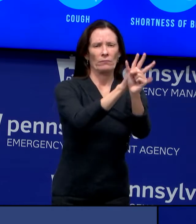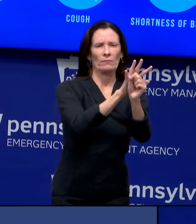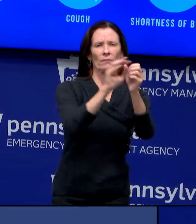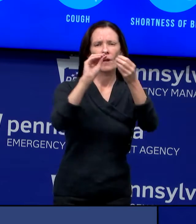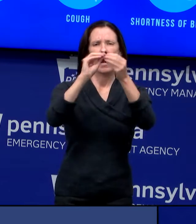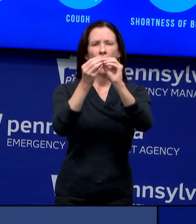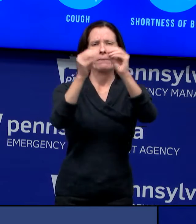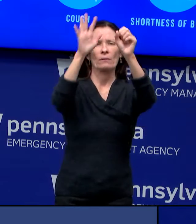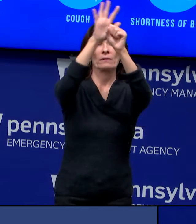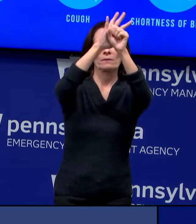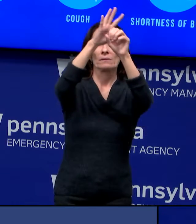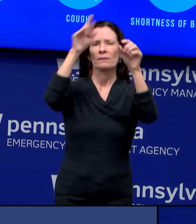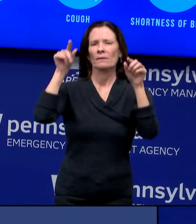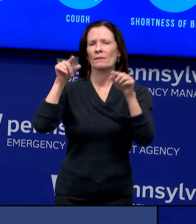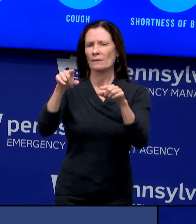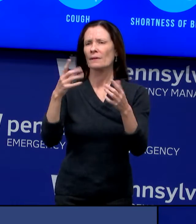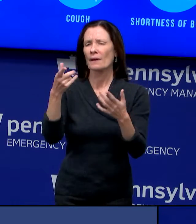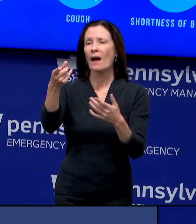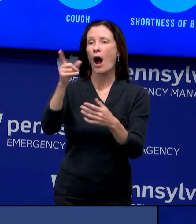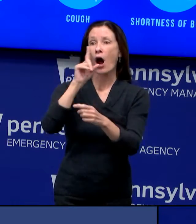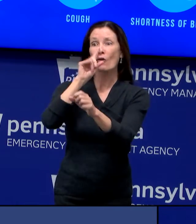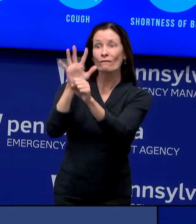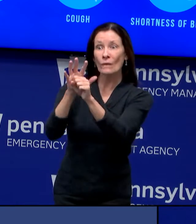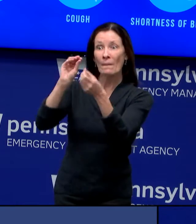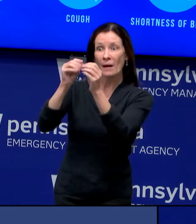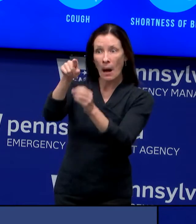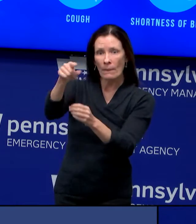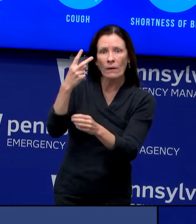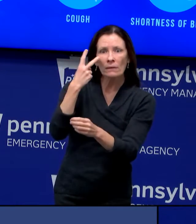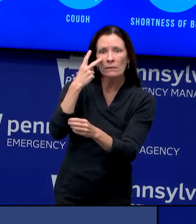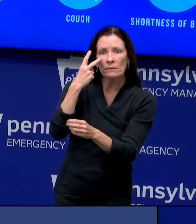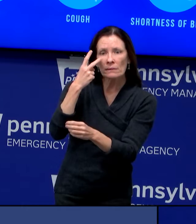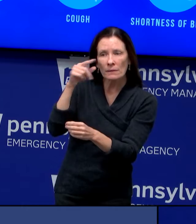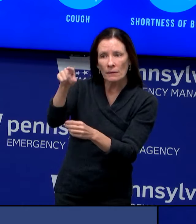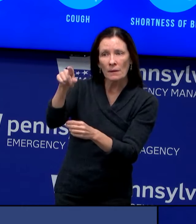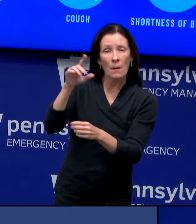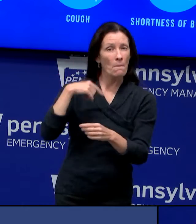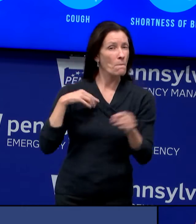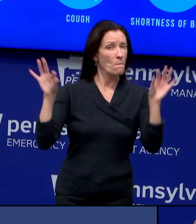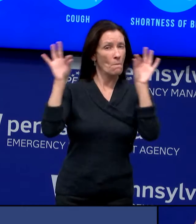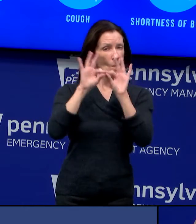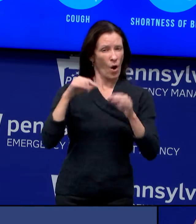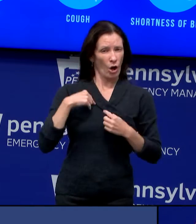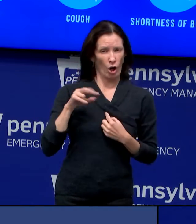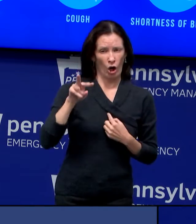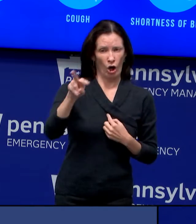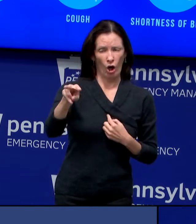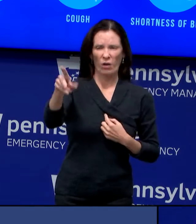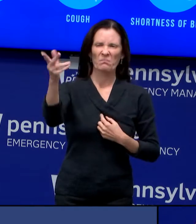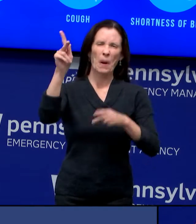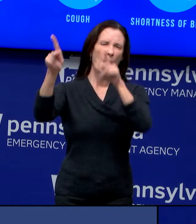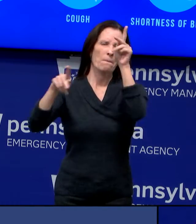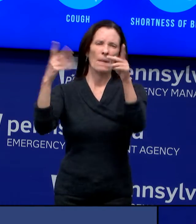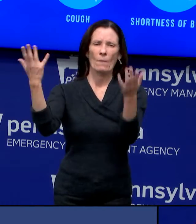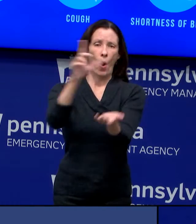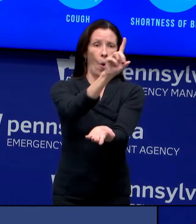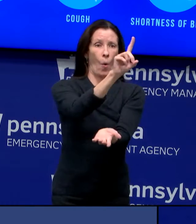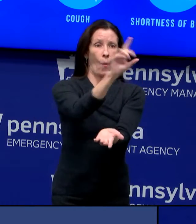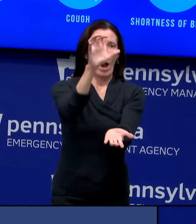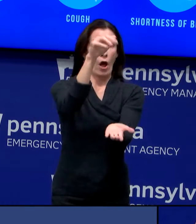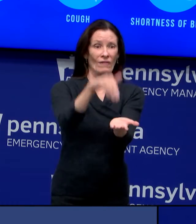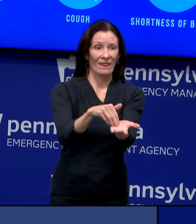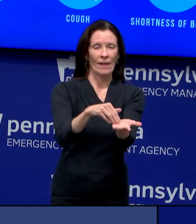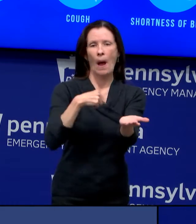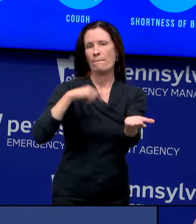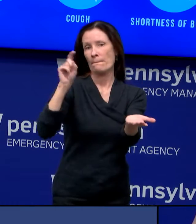the 50,000 cases per 100,000 residents metric. So that's what the governor spoke about last night.